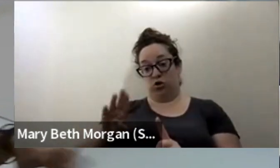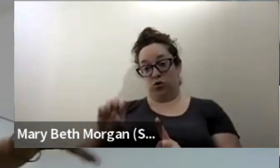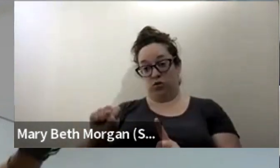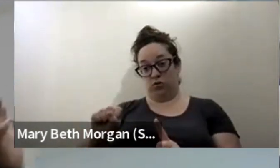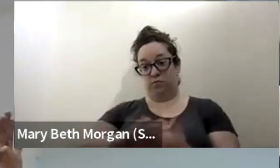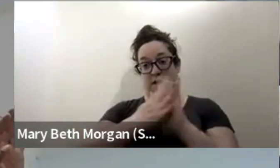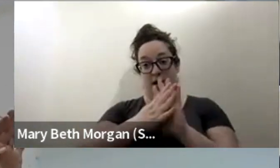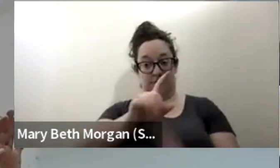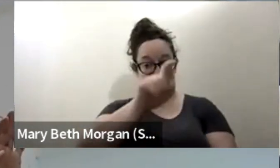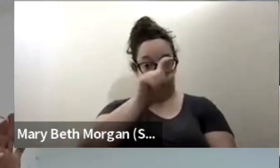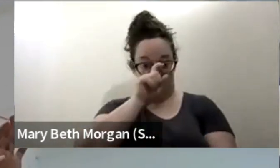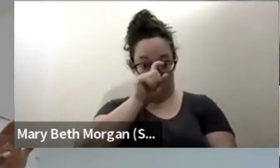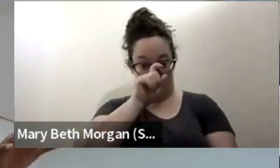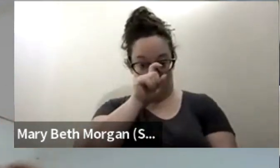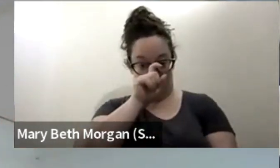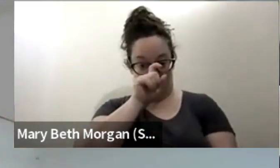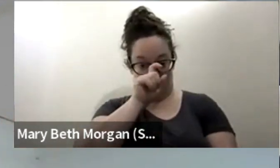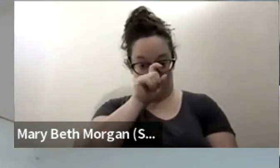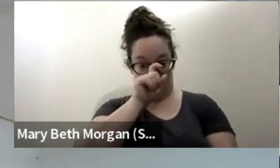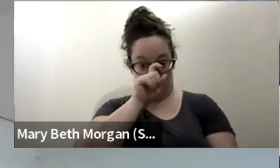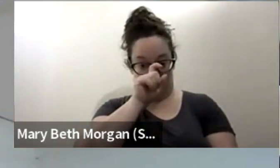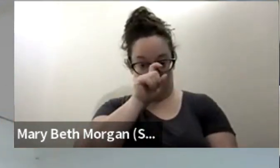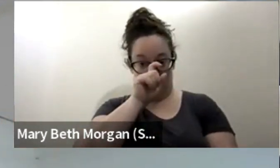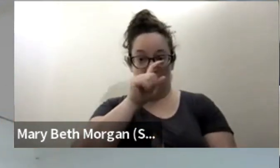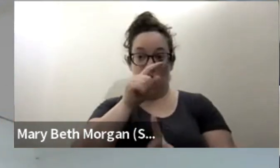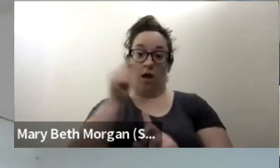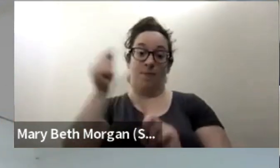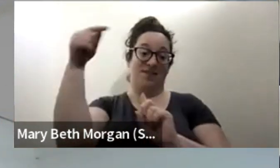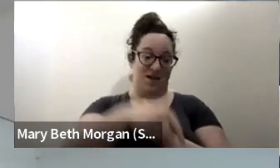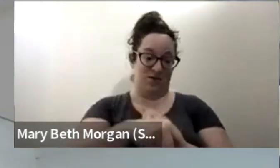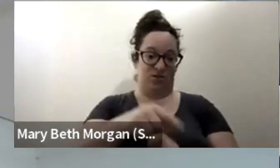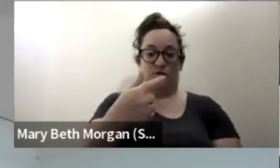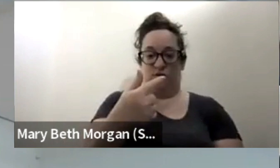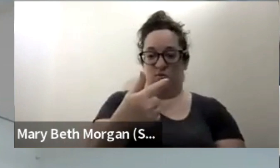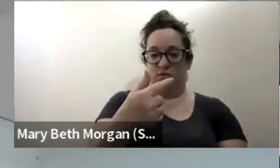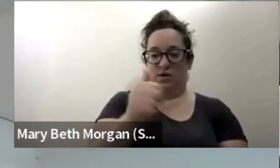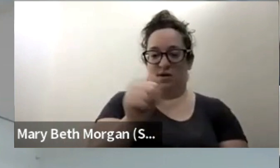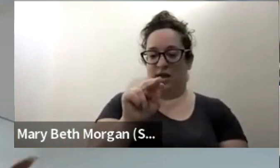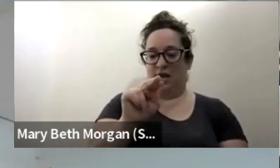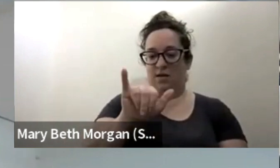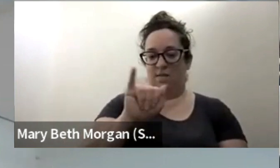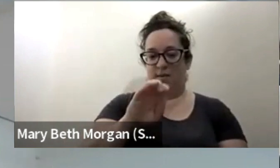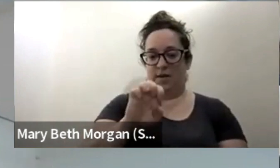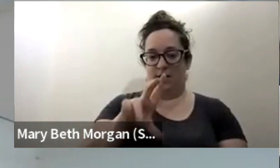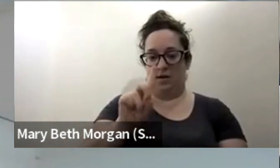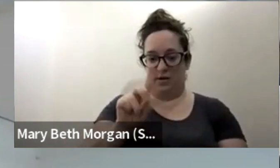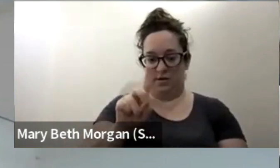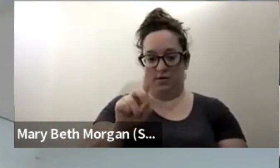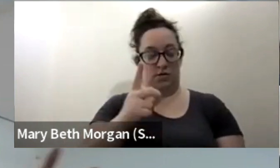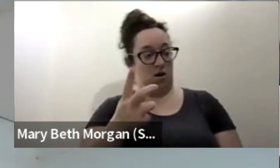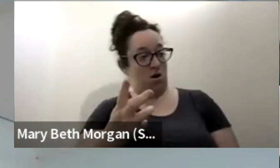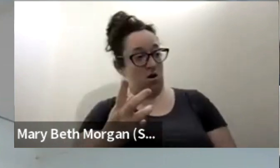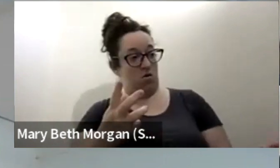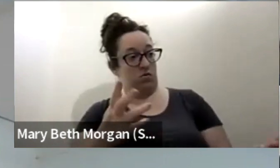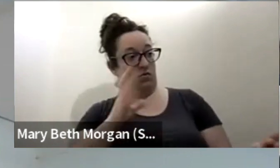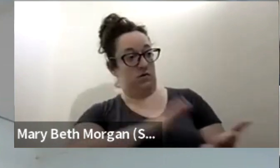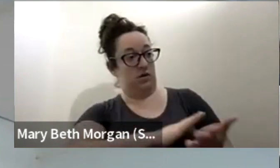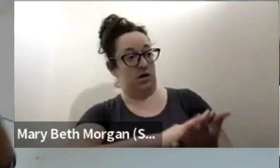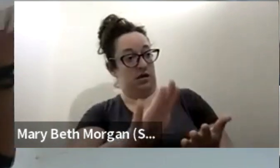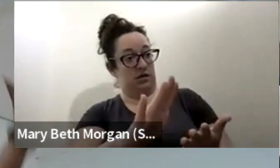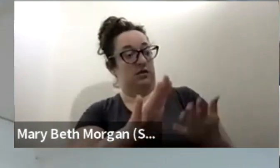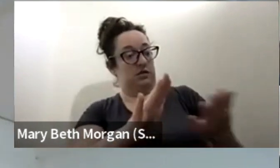turns into an eagle, comes down to Ganymede, who then with his water goes, oh, it's a nice eagle, have some